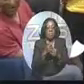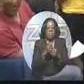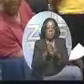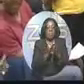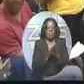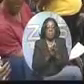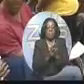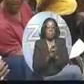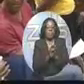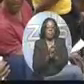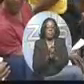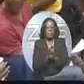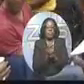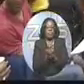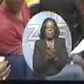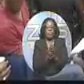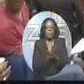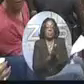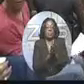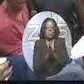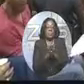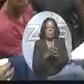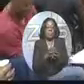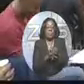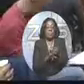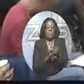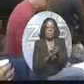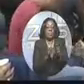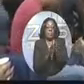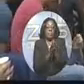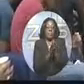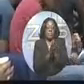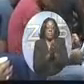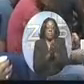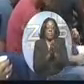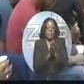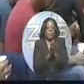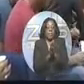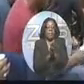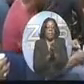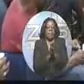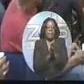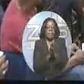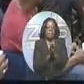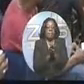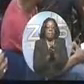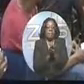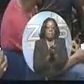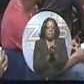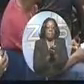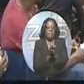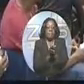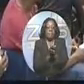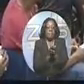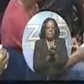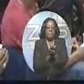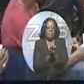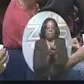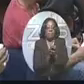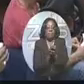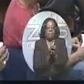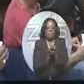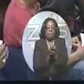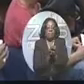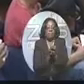into the future. Don, for many of you think you lost your numbers, I listened to some of the Family Island people went